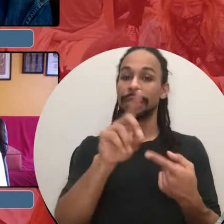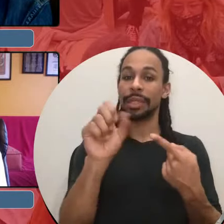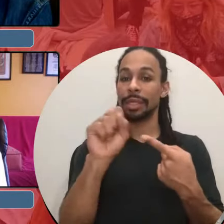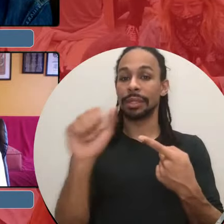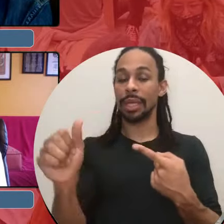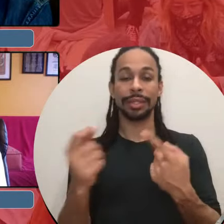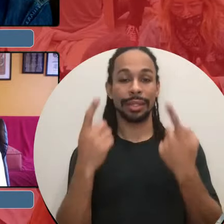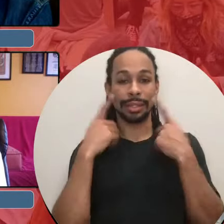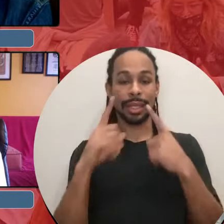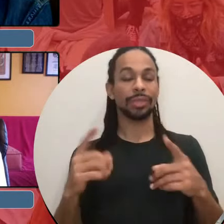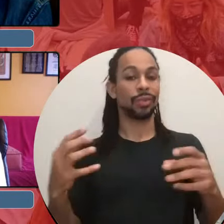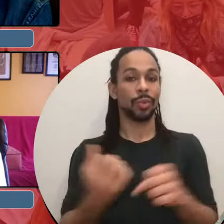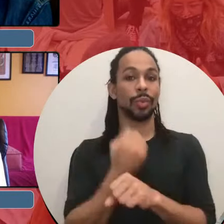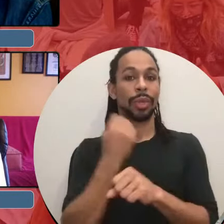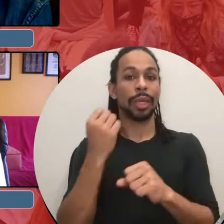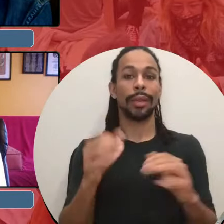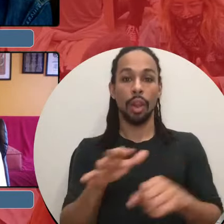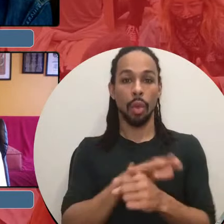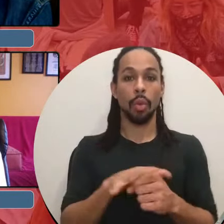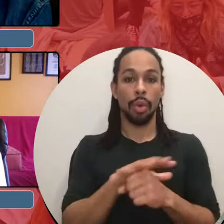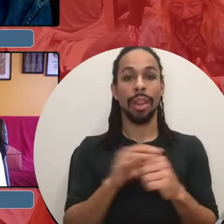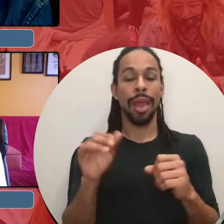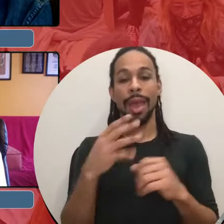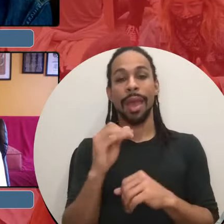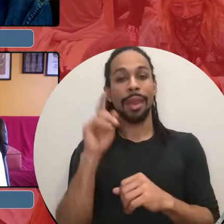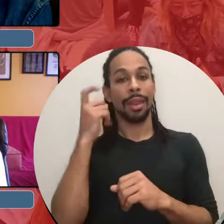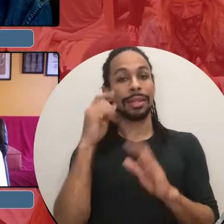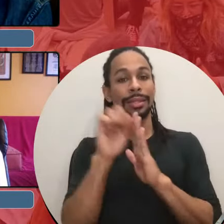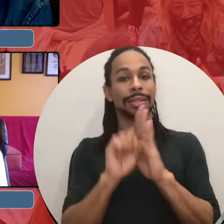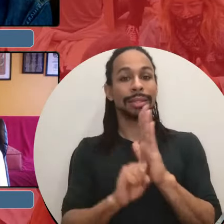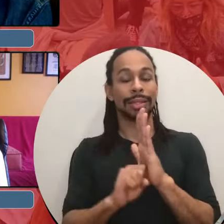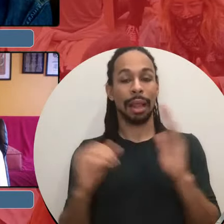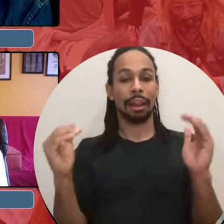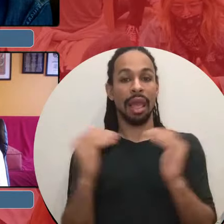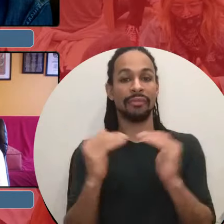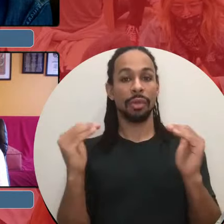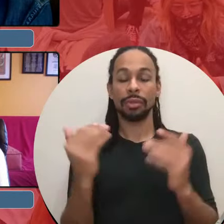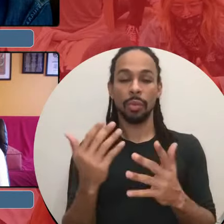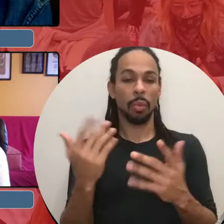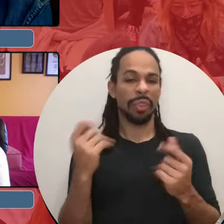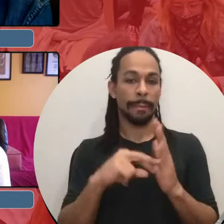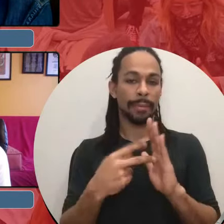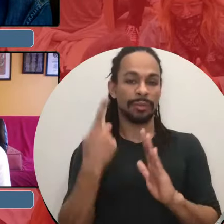at the local and state levels and what it means for your long-term strategy.